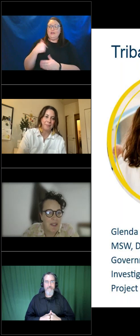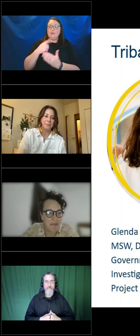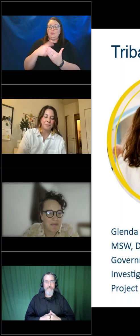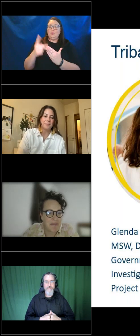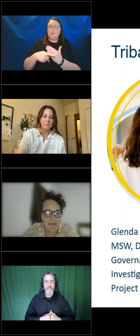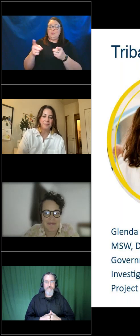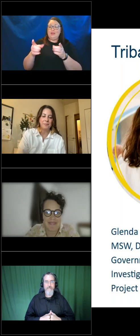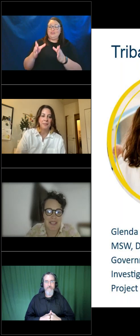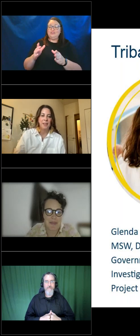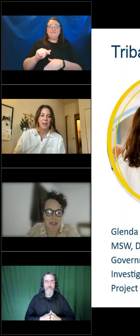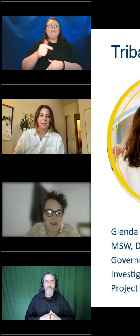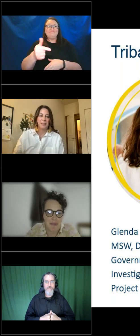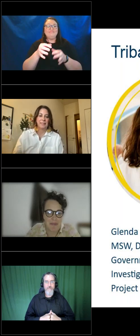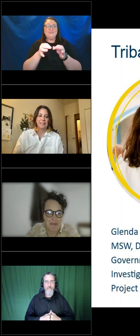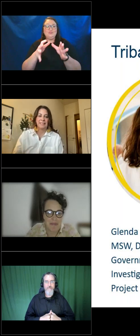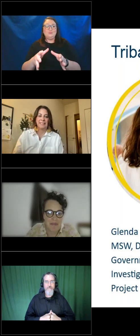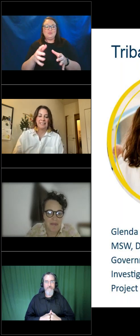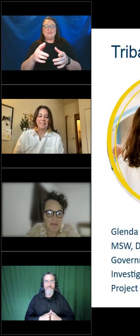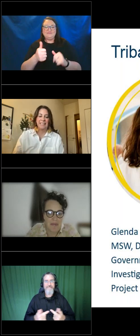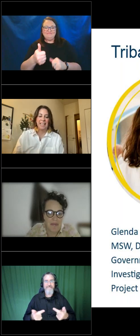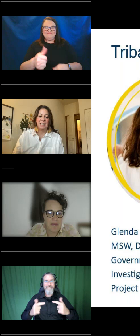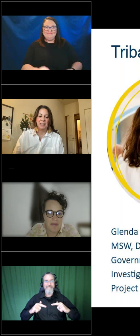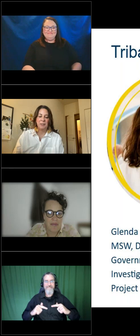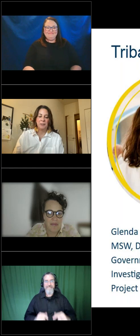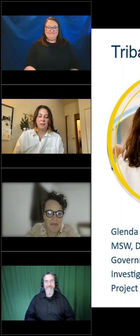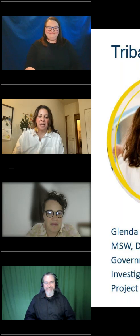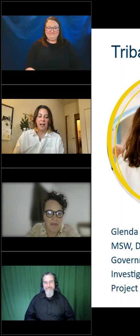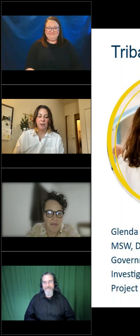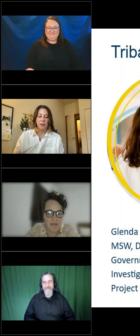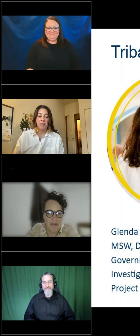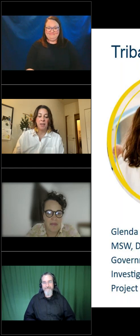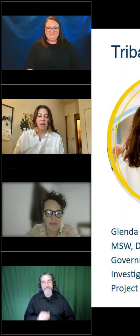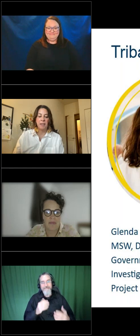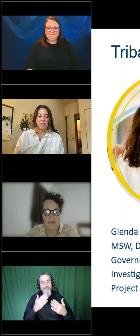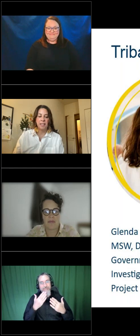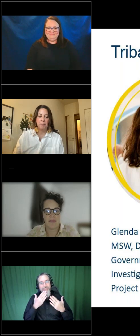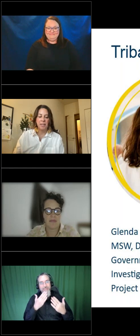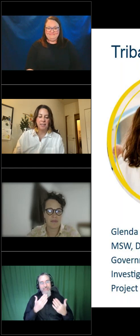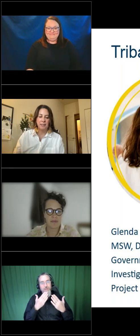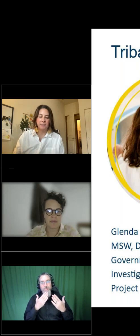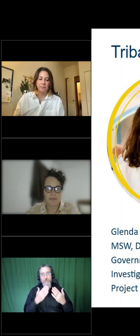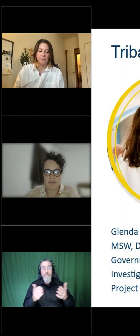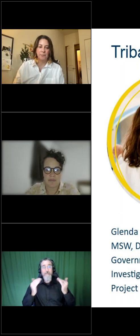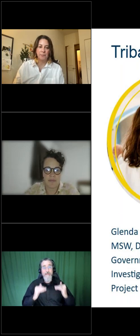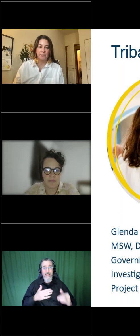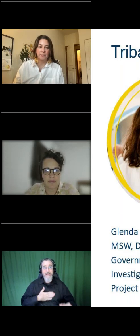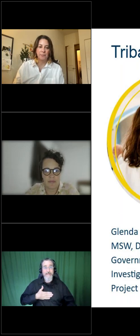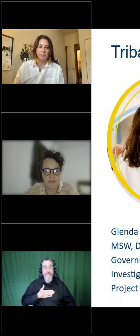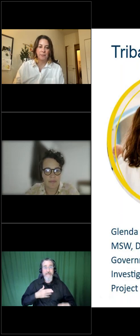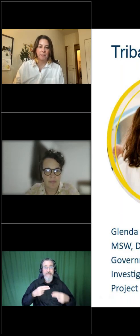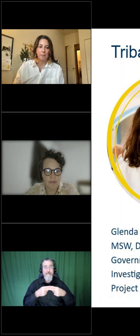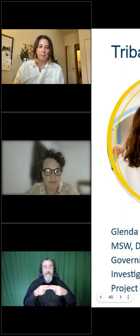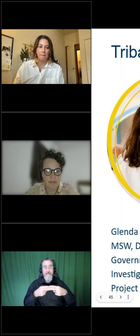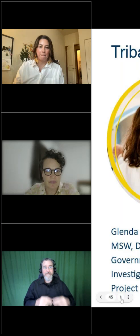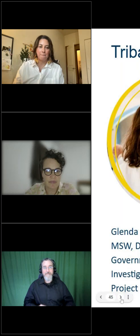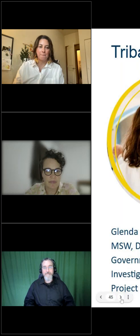manager. Nice to meet you all. Thank you. I'll go, and then next slide, please.